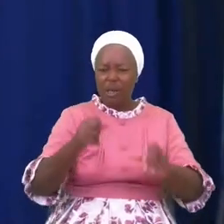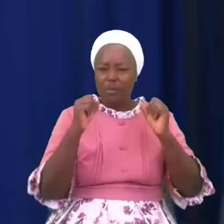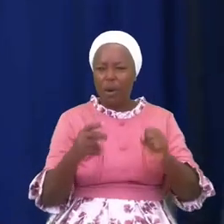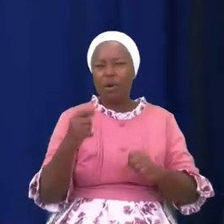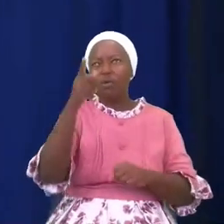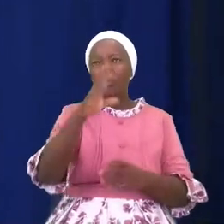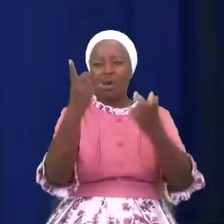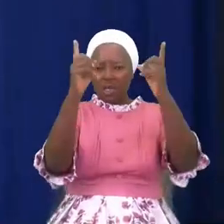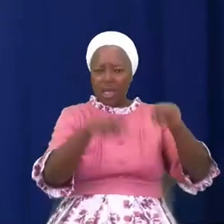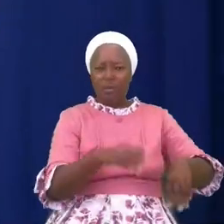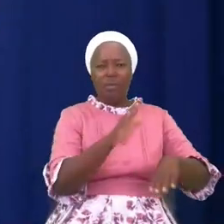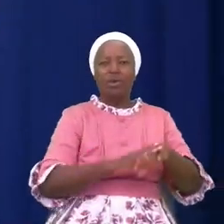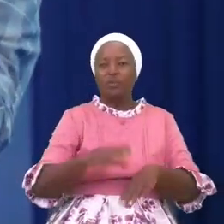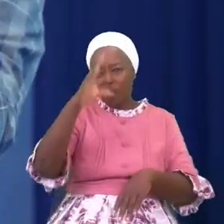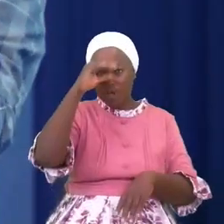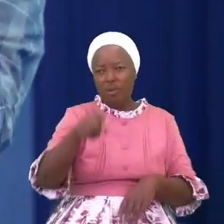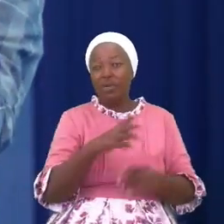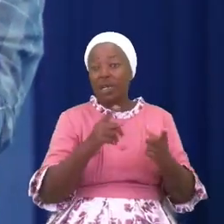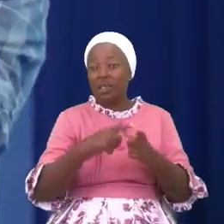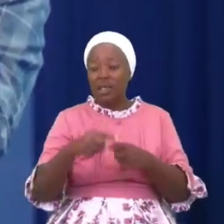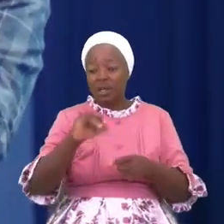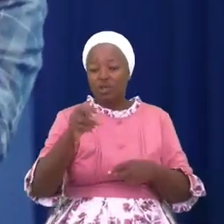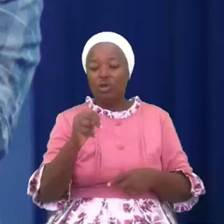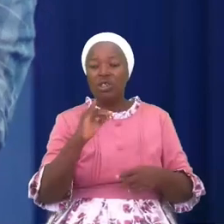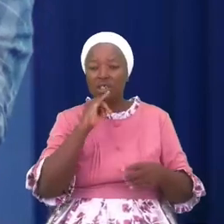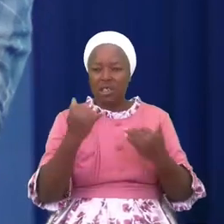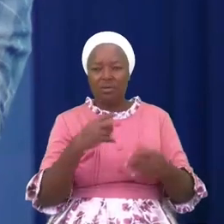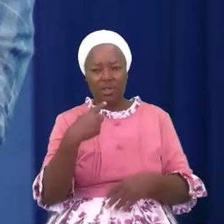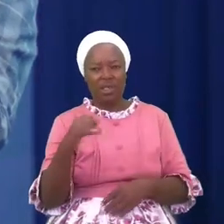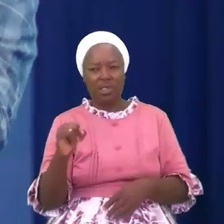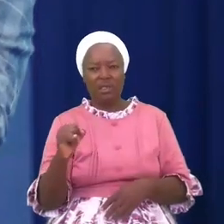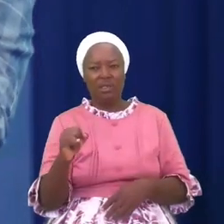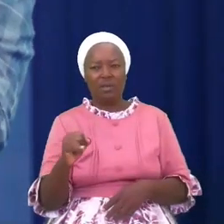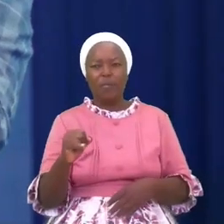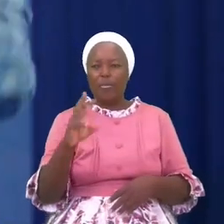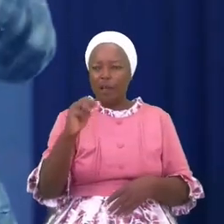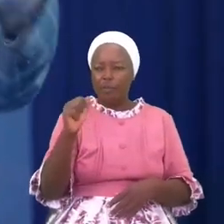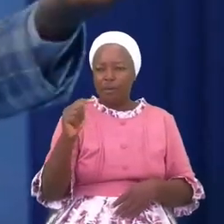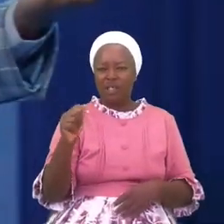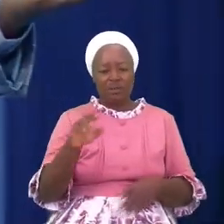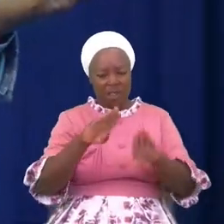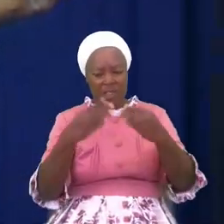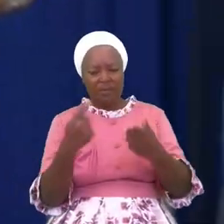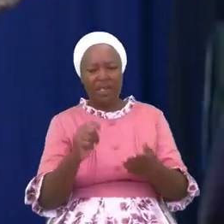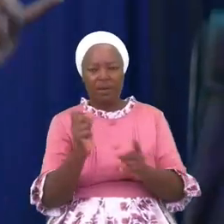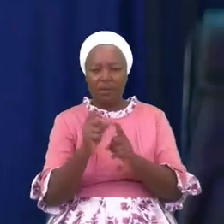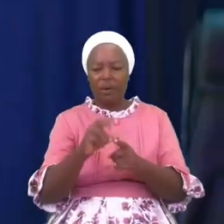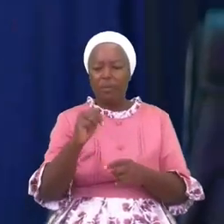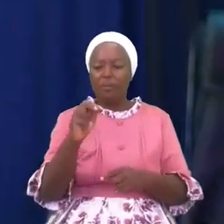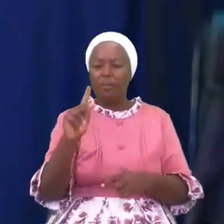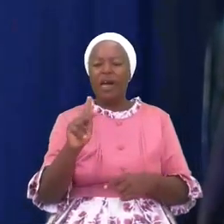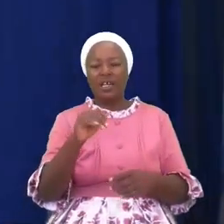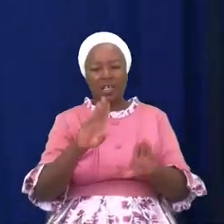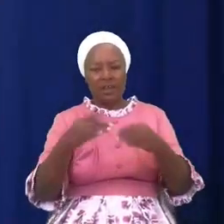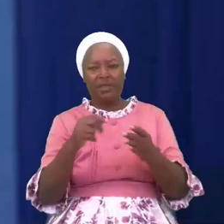now saying, Matthew gave the report, Mark gave the report, and Luke gave the report, and John gave